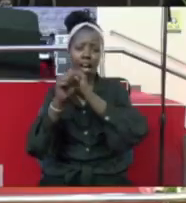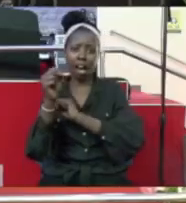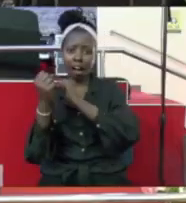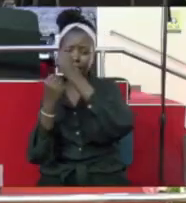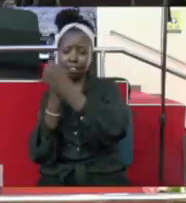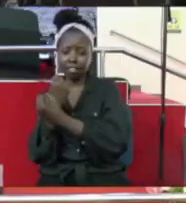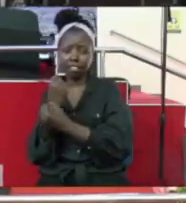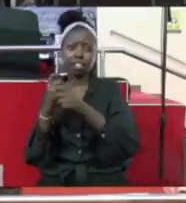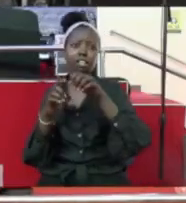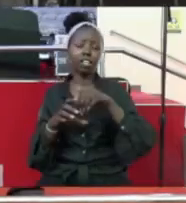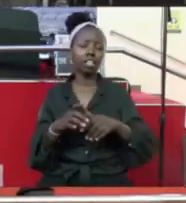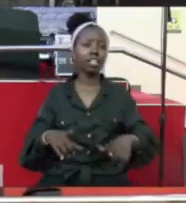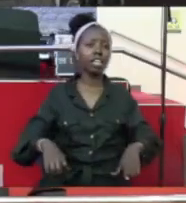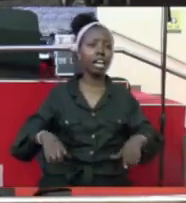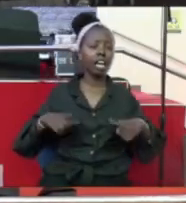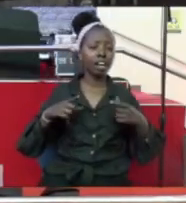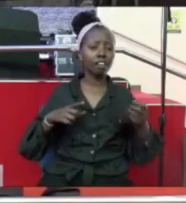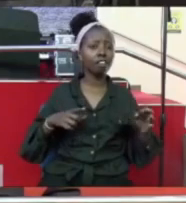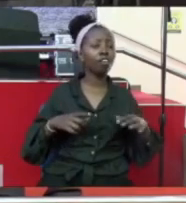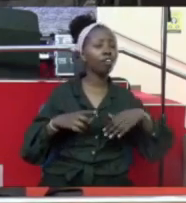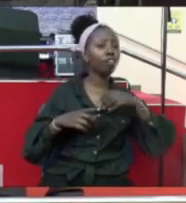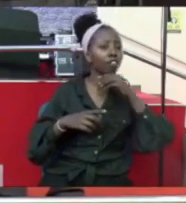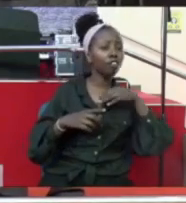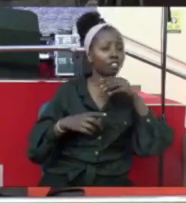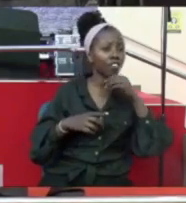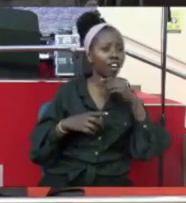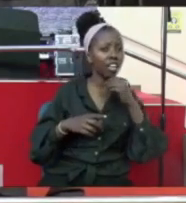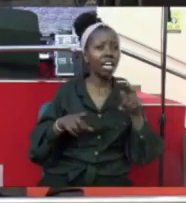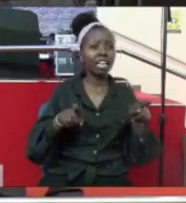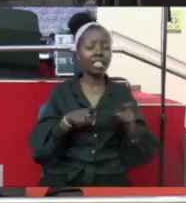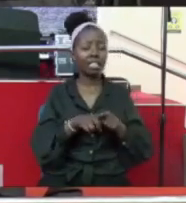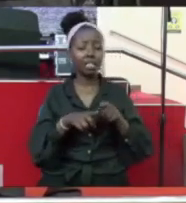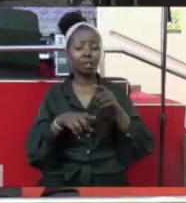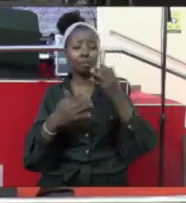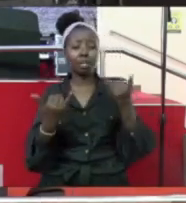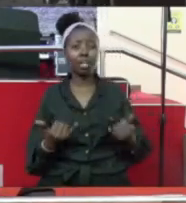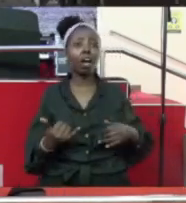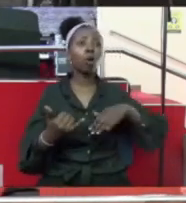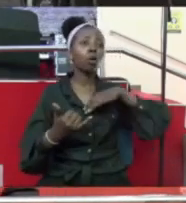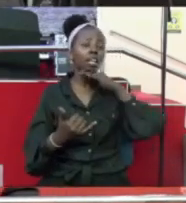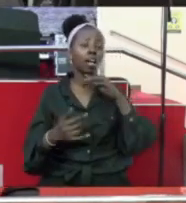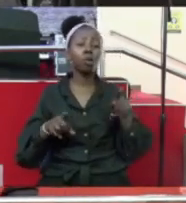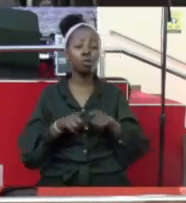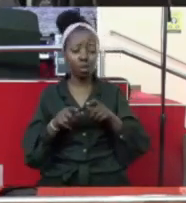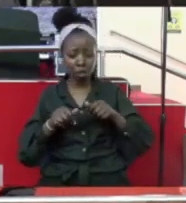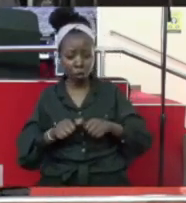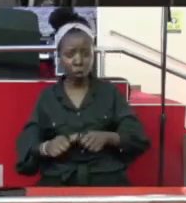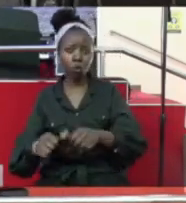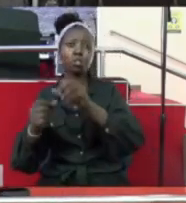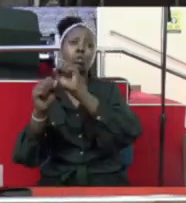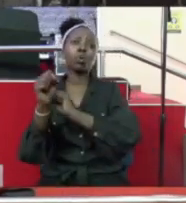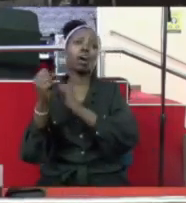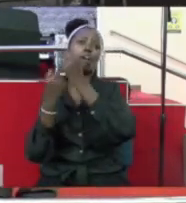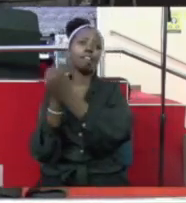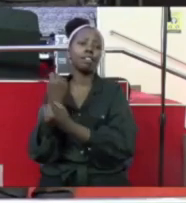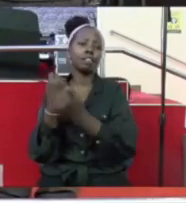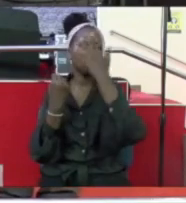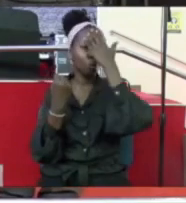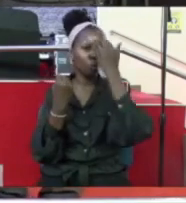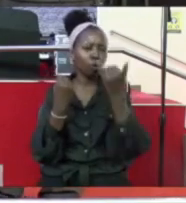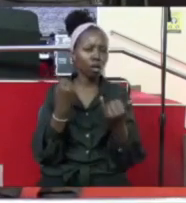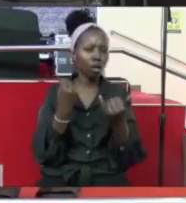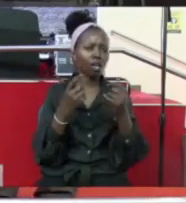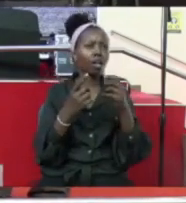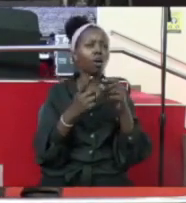Nimevuna katika maisha yake. And even when he's gone, I'll also harvest. Na hata baada ya kuondoka kwake bado nitavuna. Because that word declares that